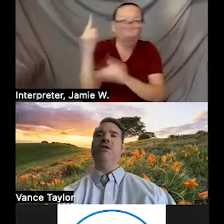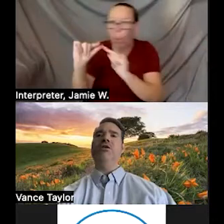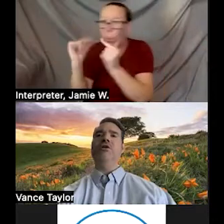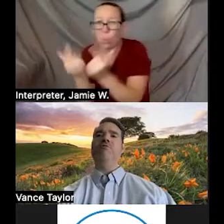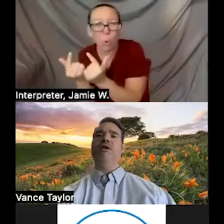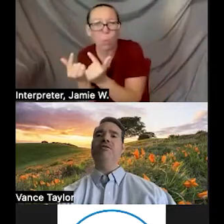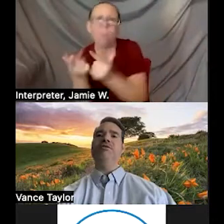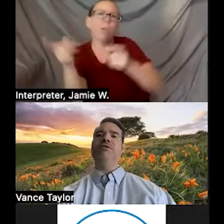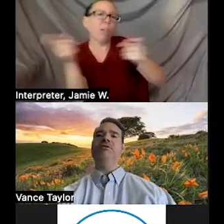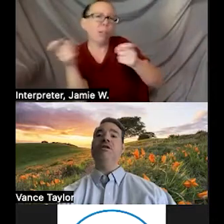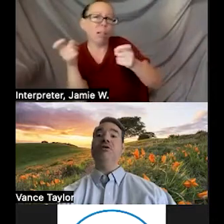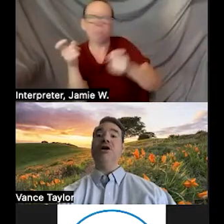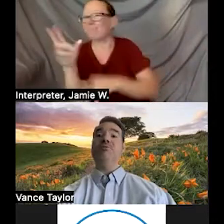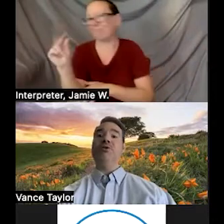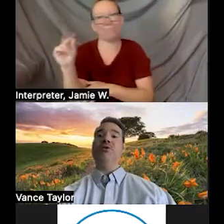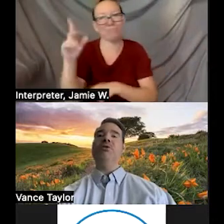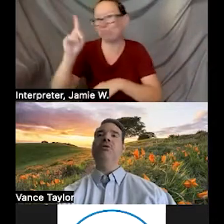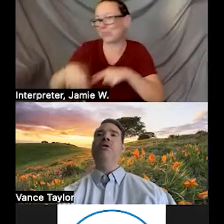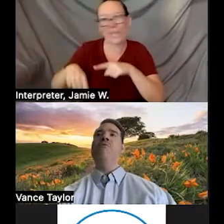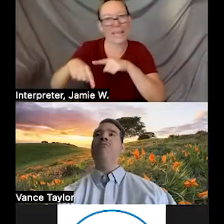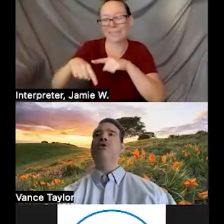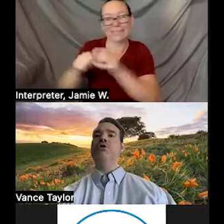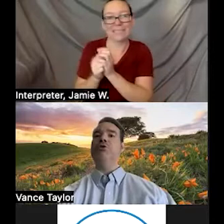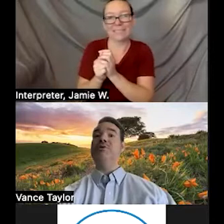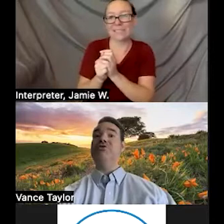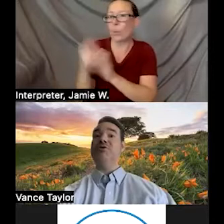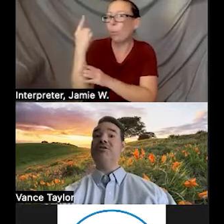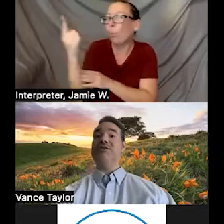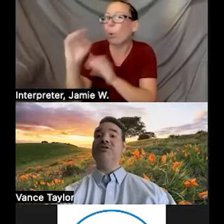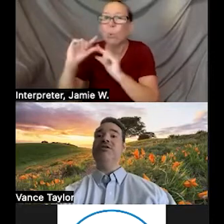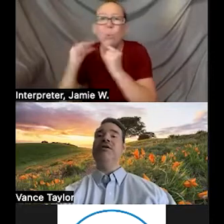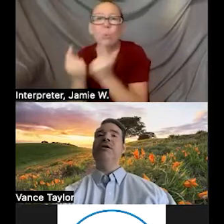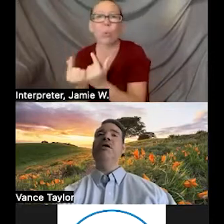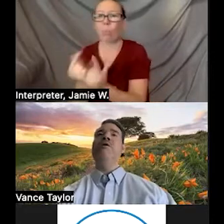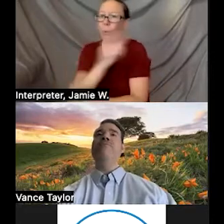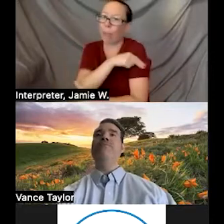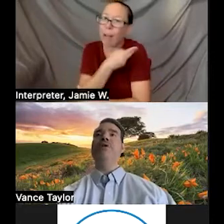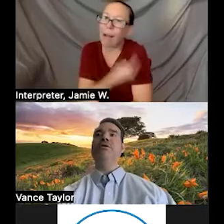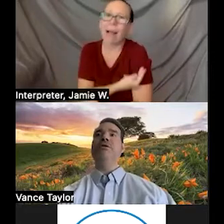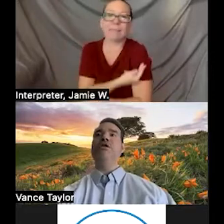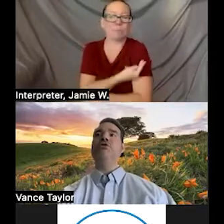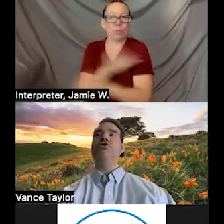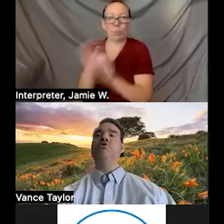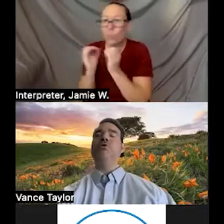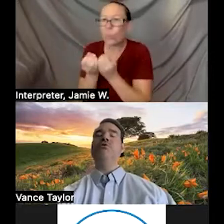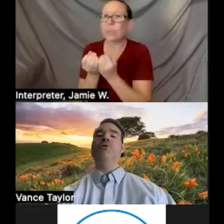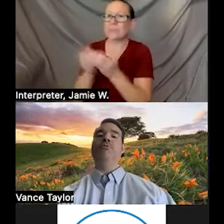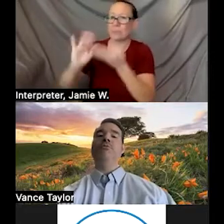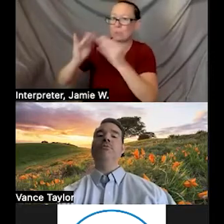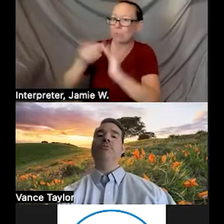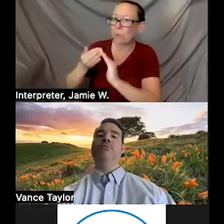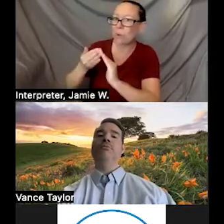organization, government entity, hospital, community-based organization, but to do on